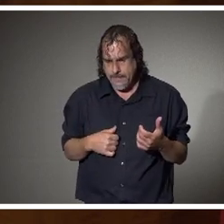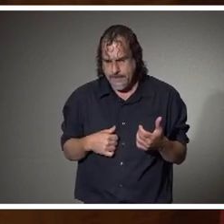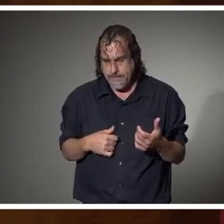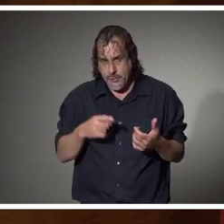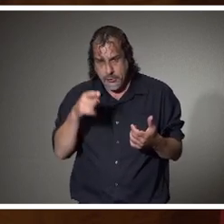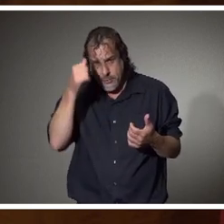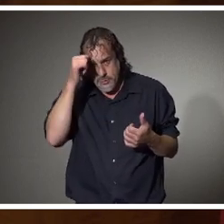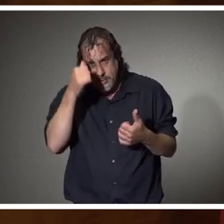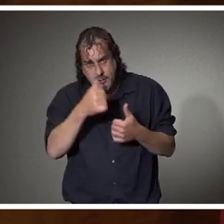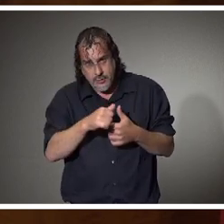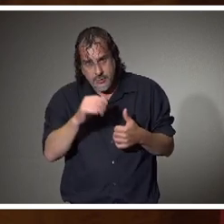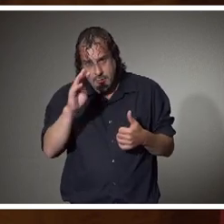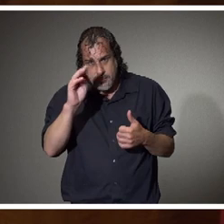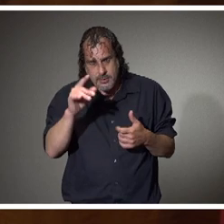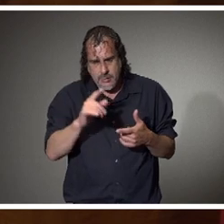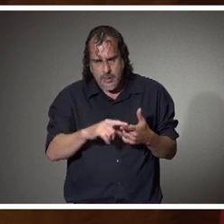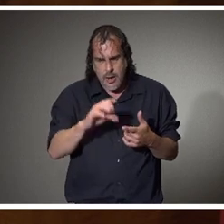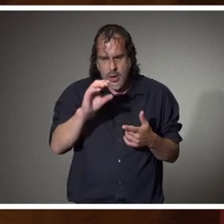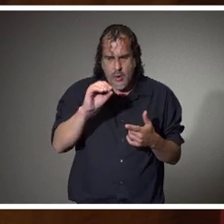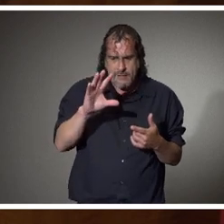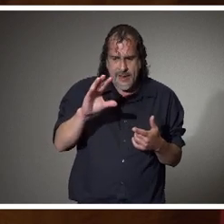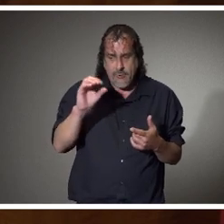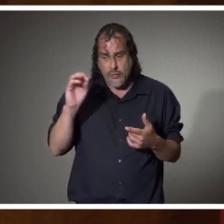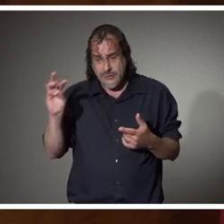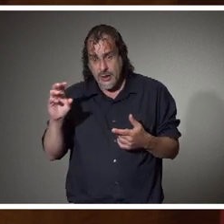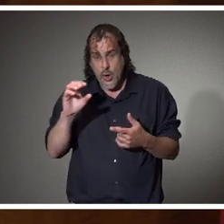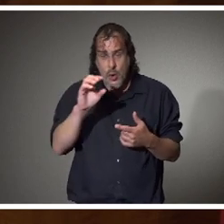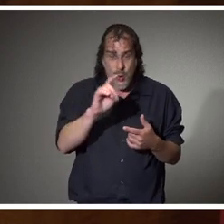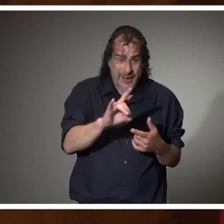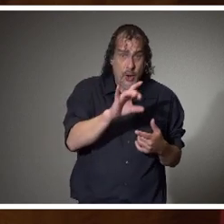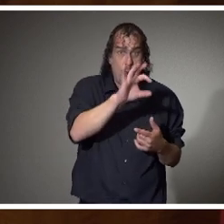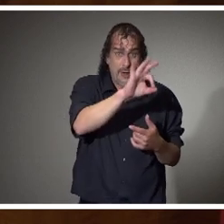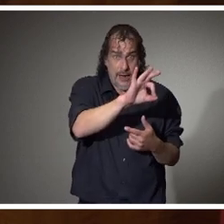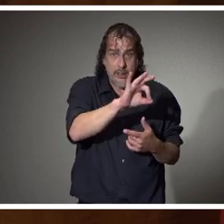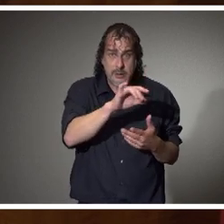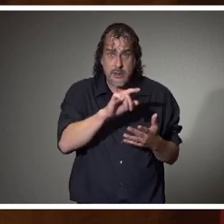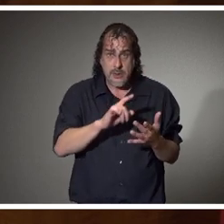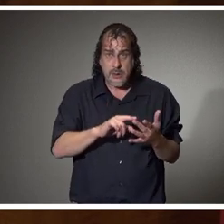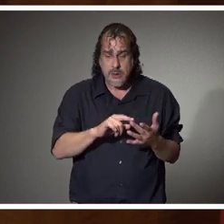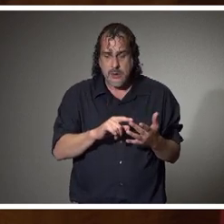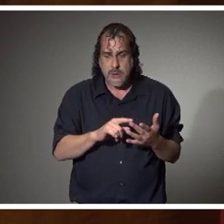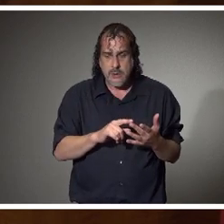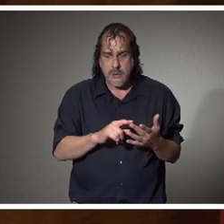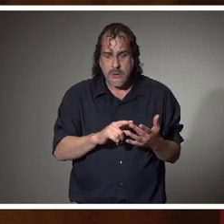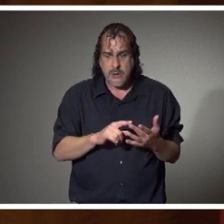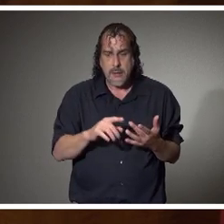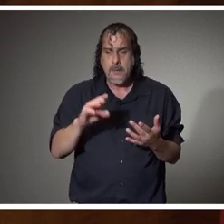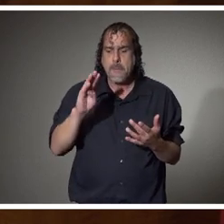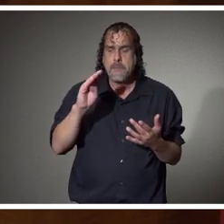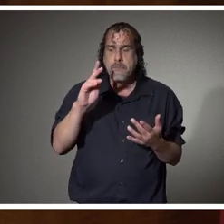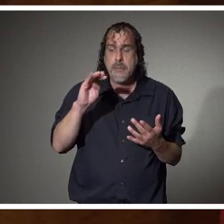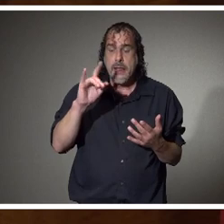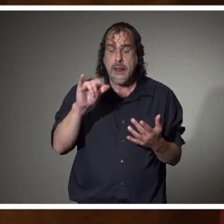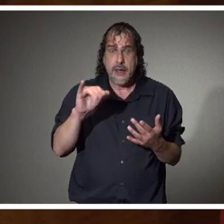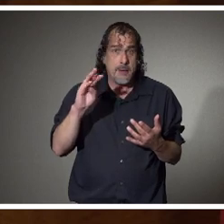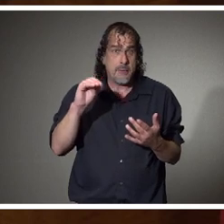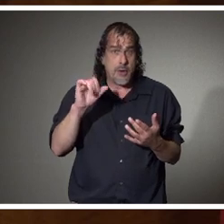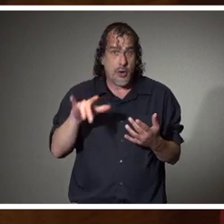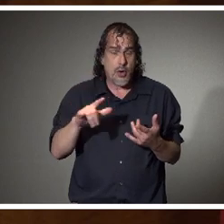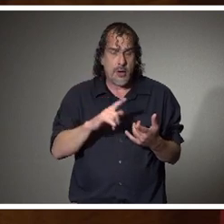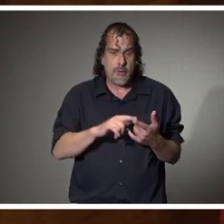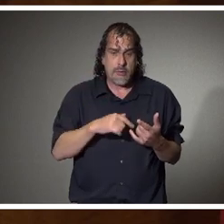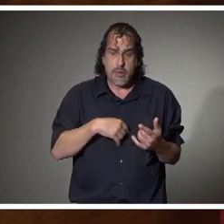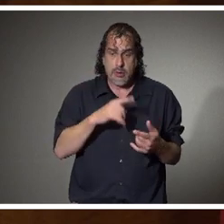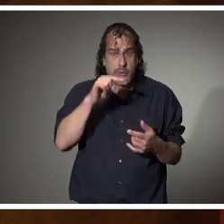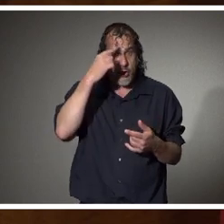Bobby, but in both 05, 06, and 08, and 09, the Speaker of the House was Billy McCoy. But the Governor Barber used